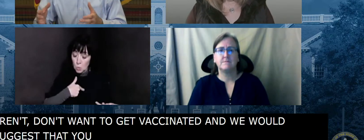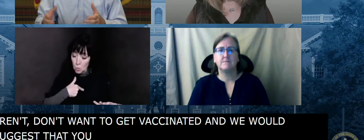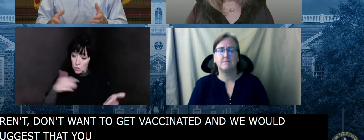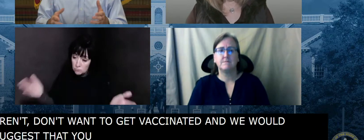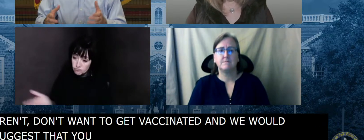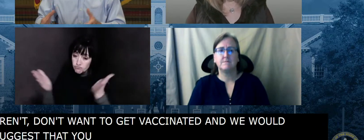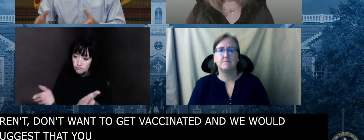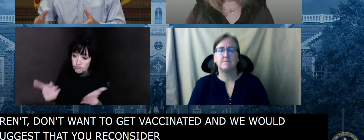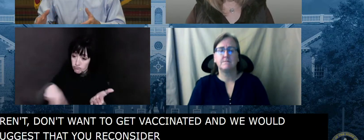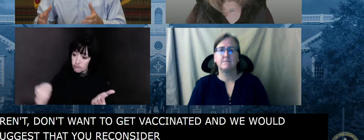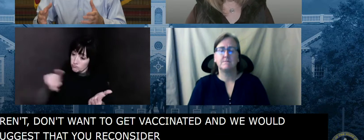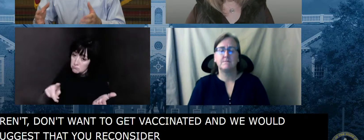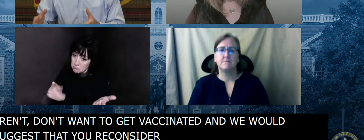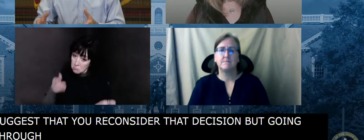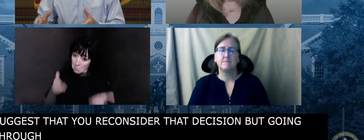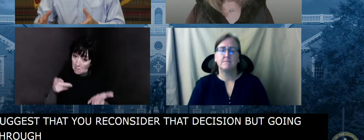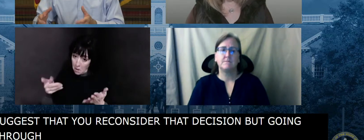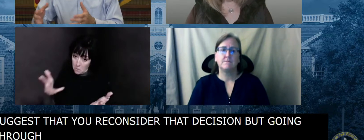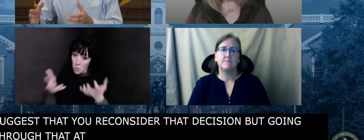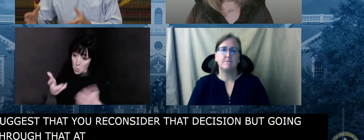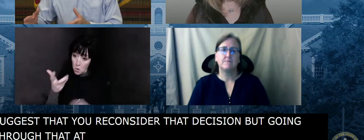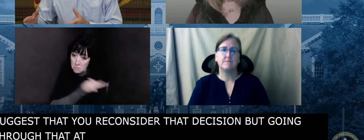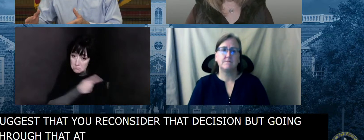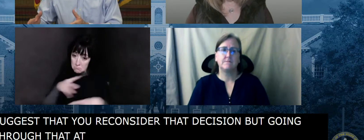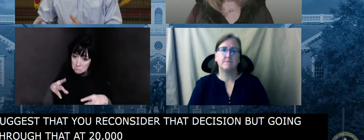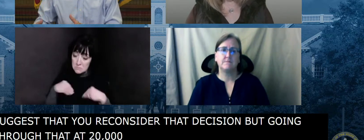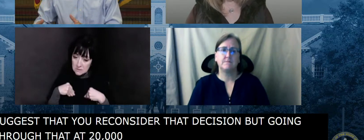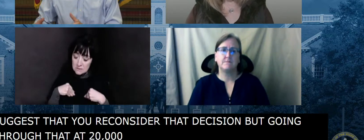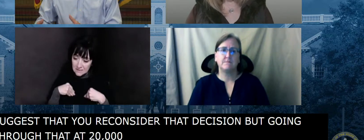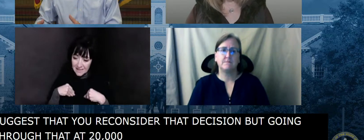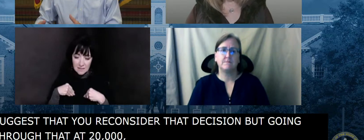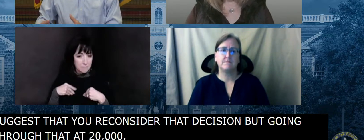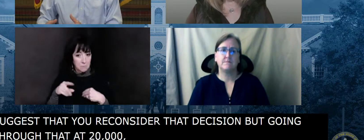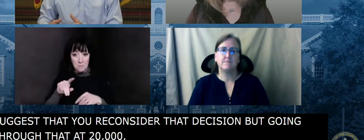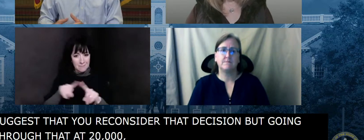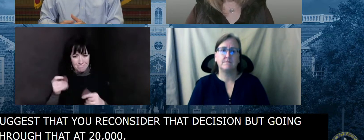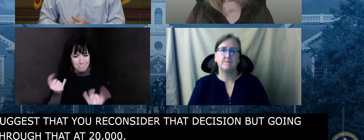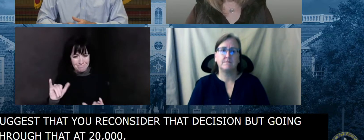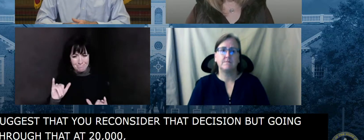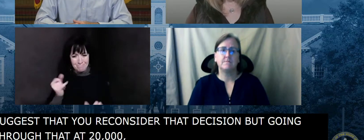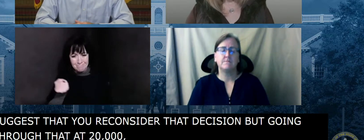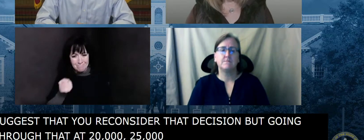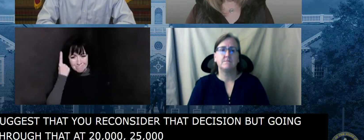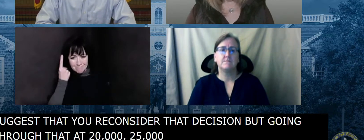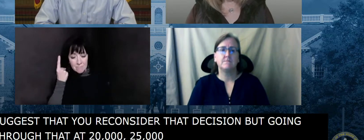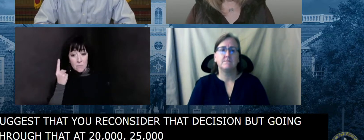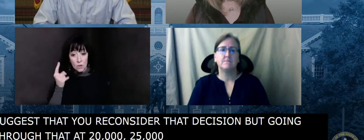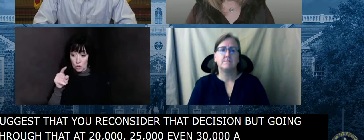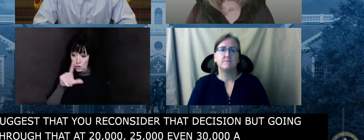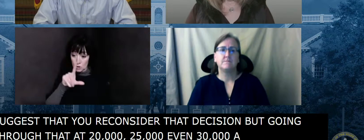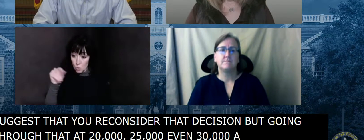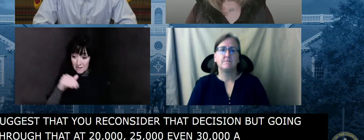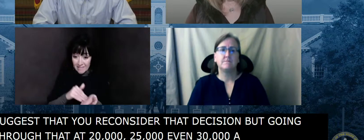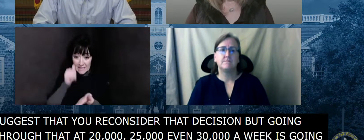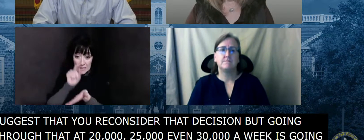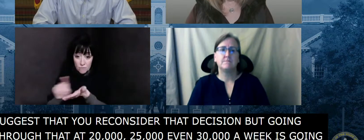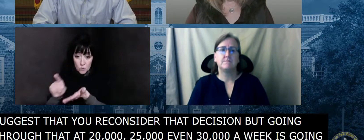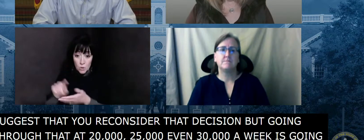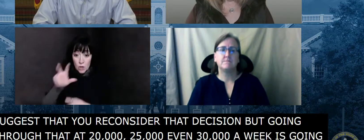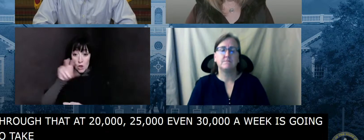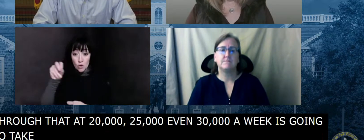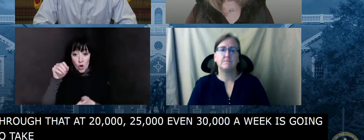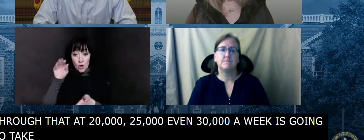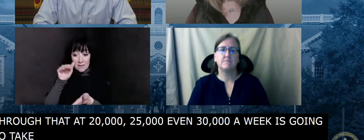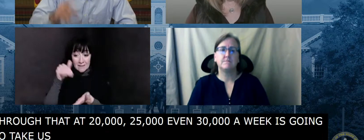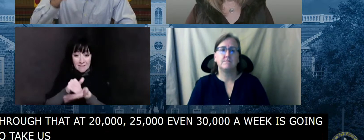through that at 20,000, 25,000, even 30,000 a week is going to take us too long to get to